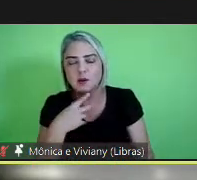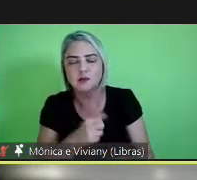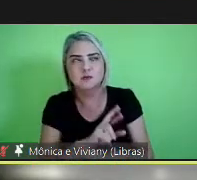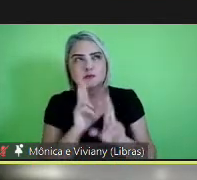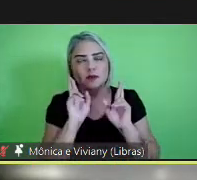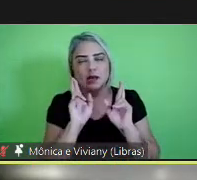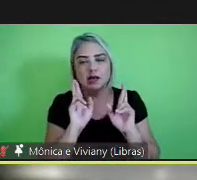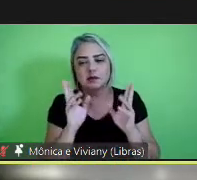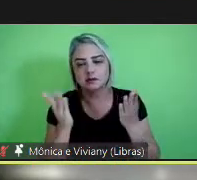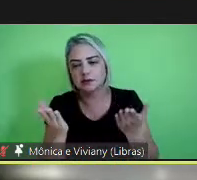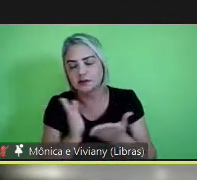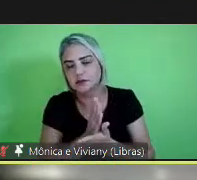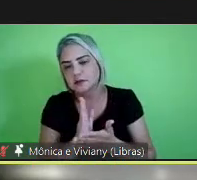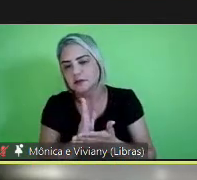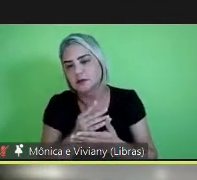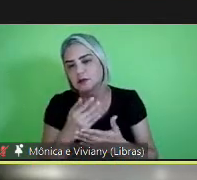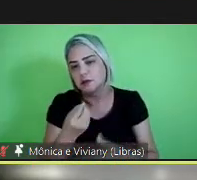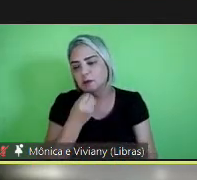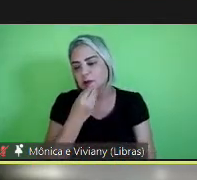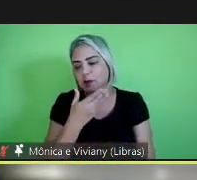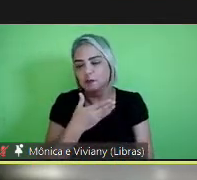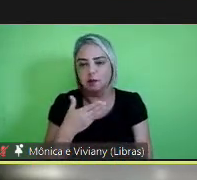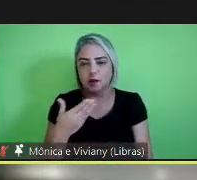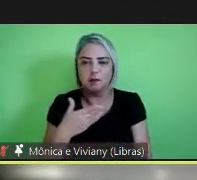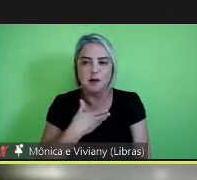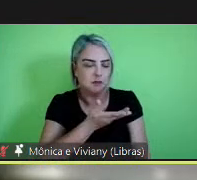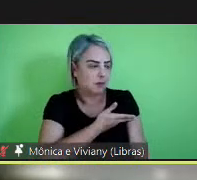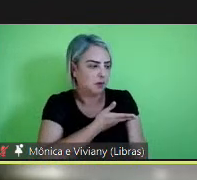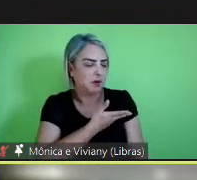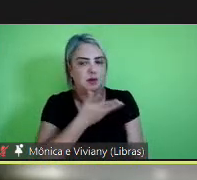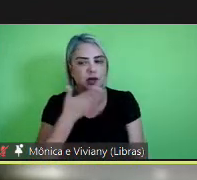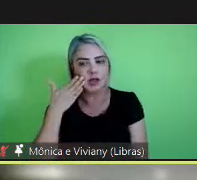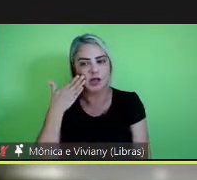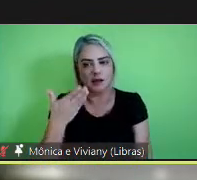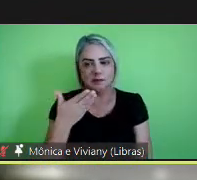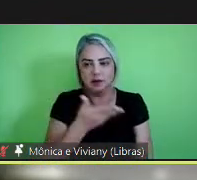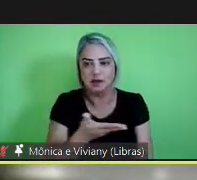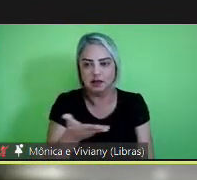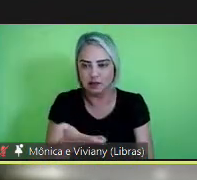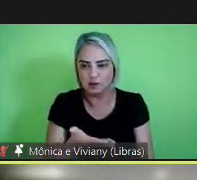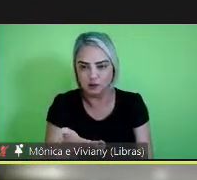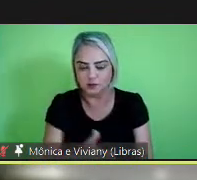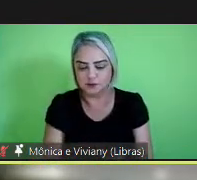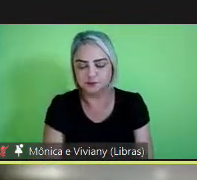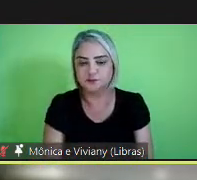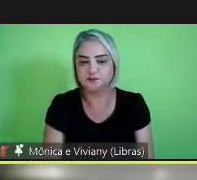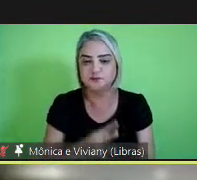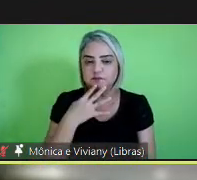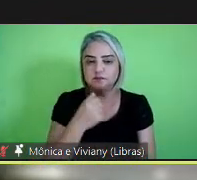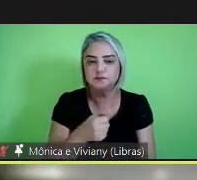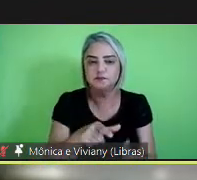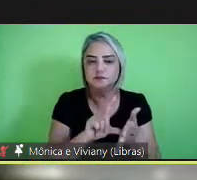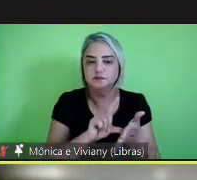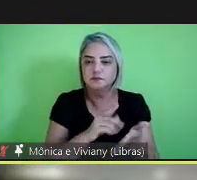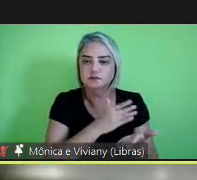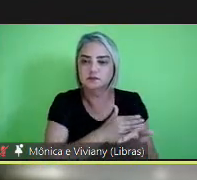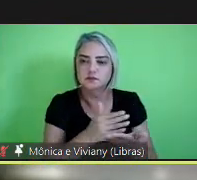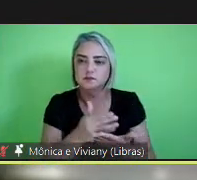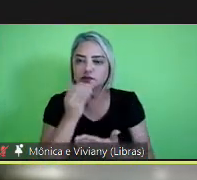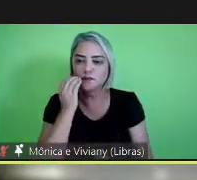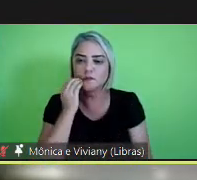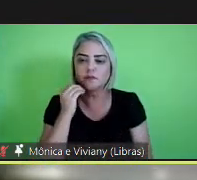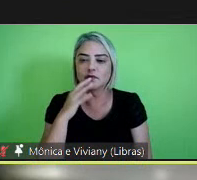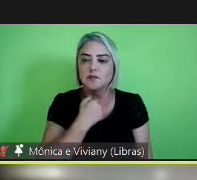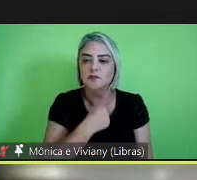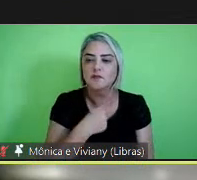what other colleagues have presented today. I guess before I just start on this, I think that we all realise the extent